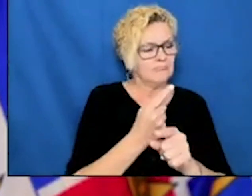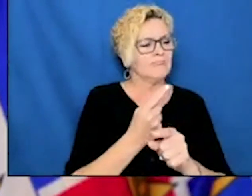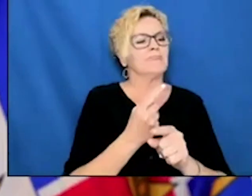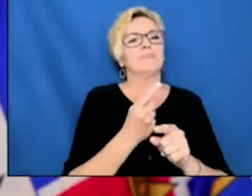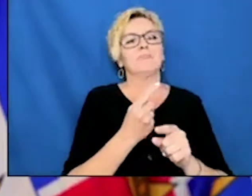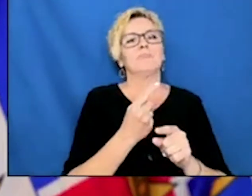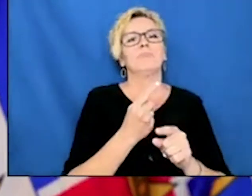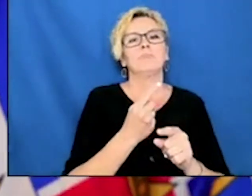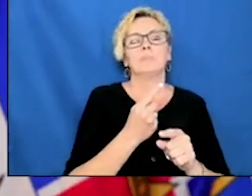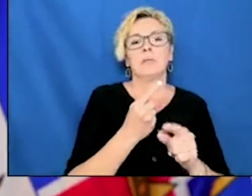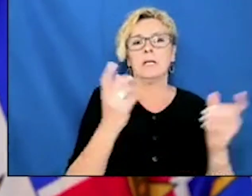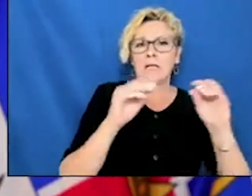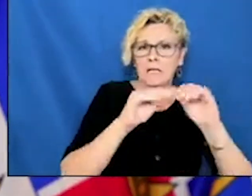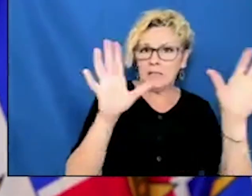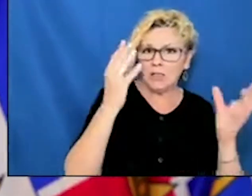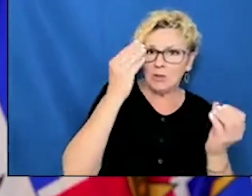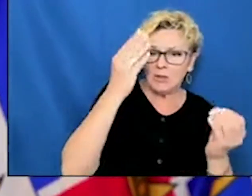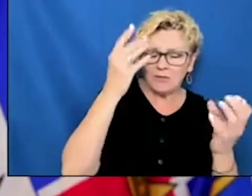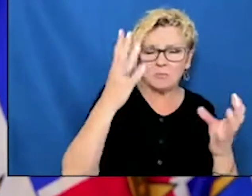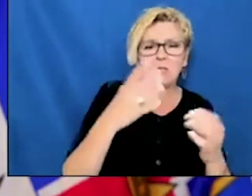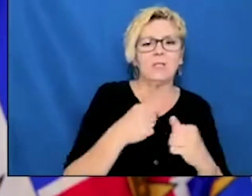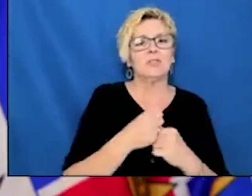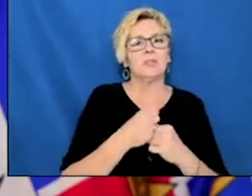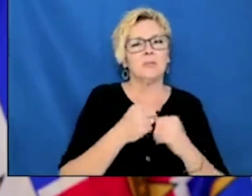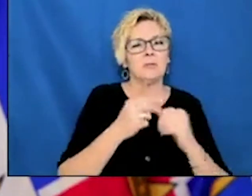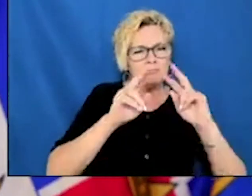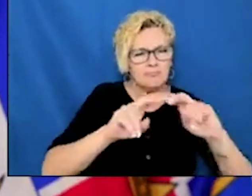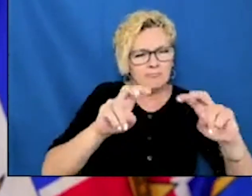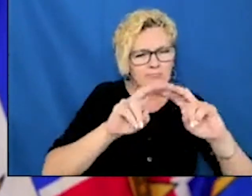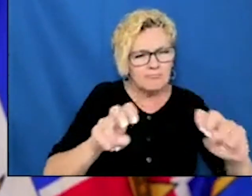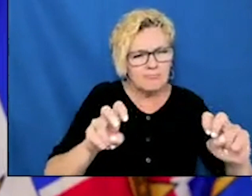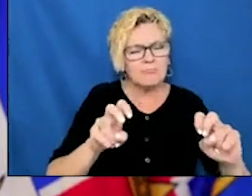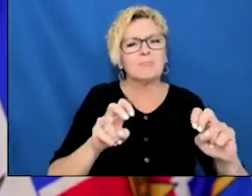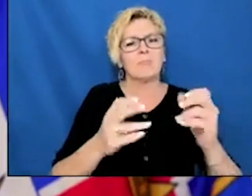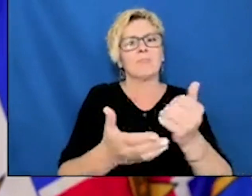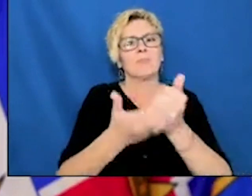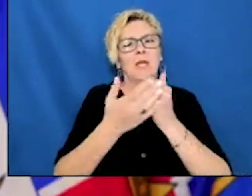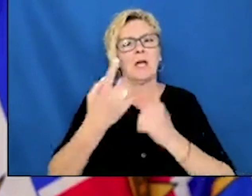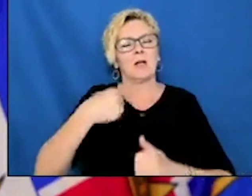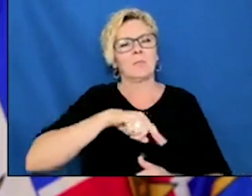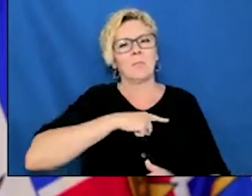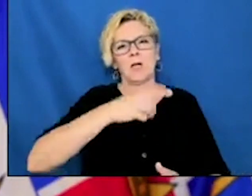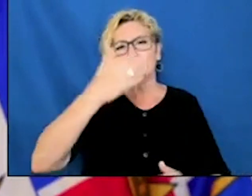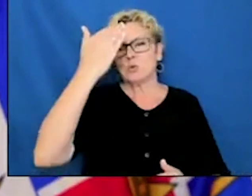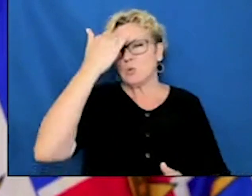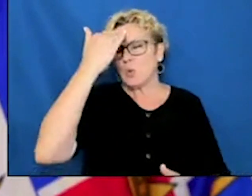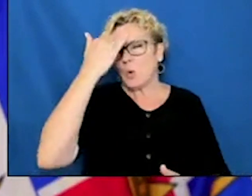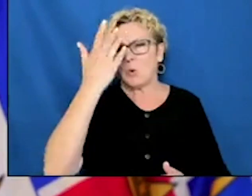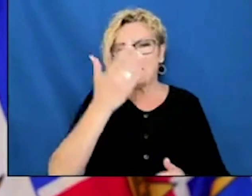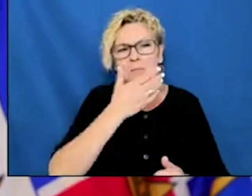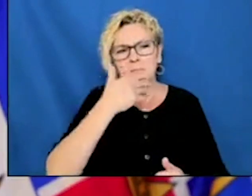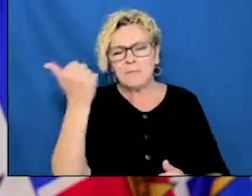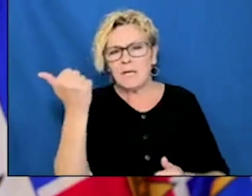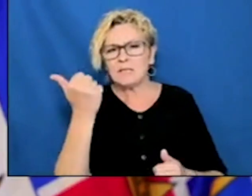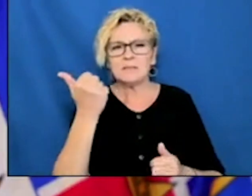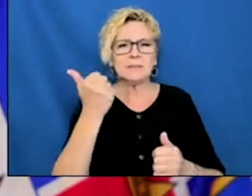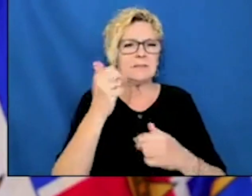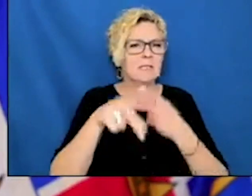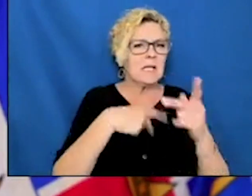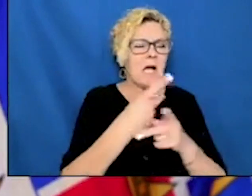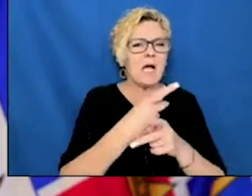which medications work best. We have a critical care group. We have a group that's focused on looking at the impacts of